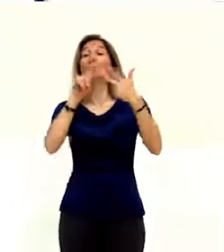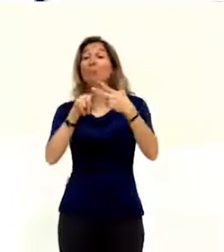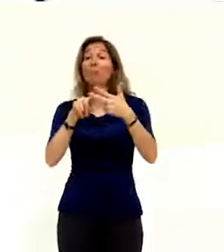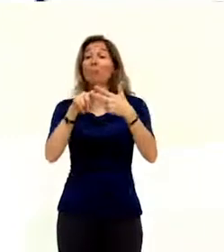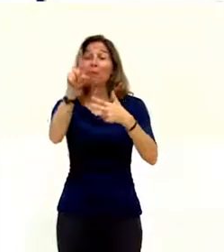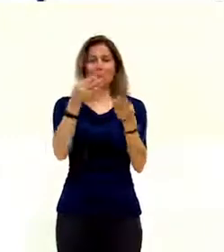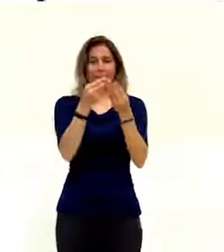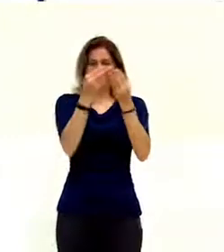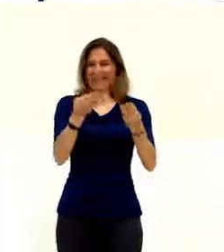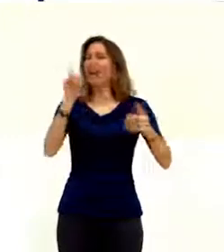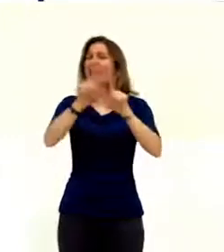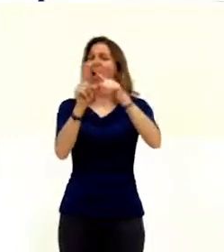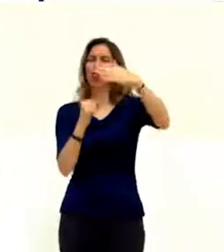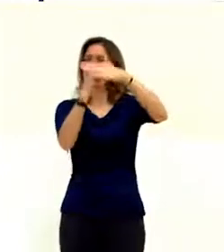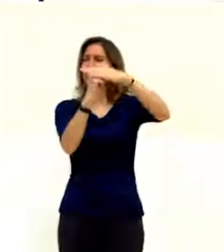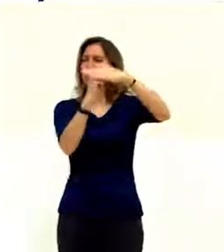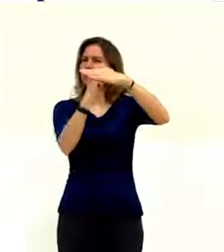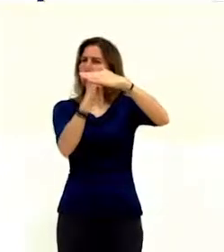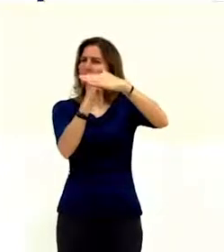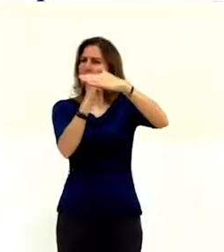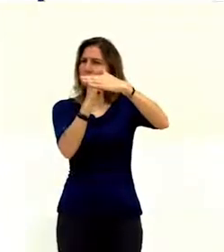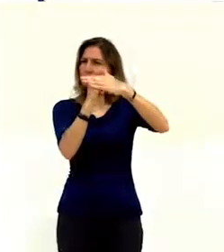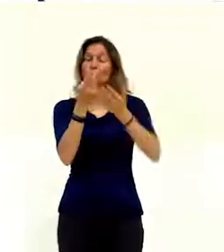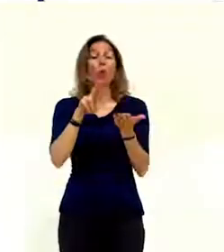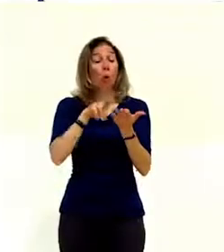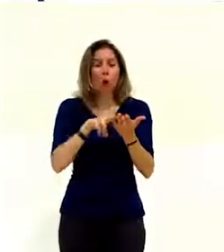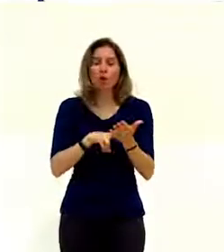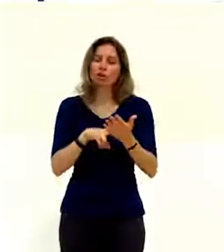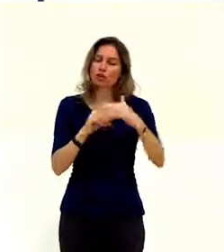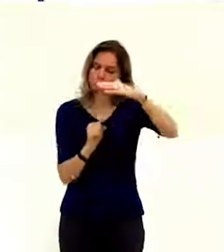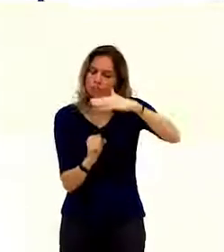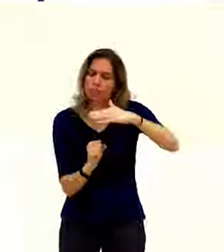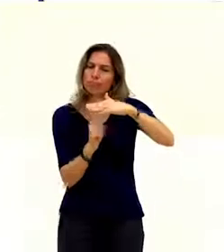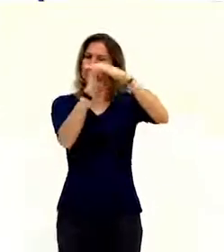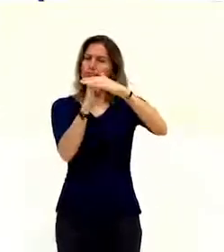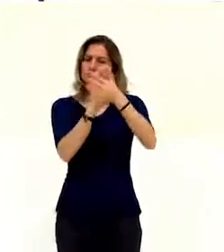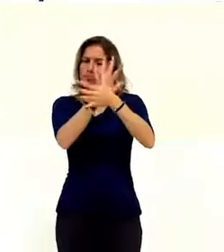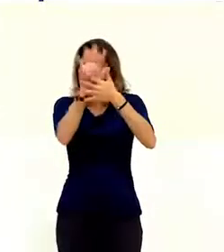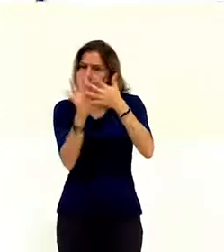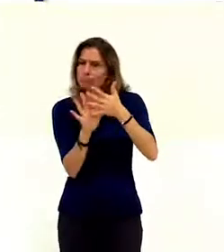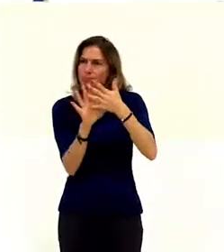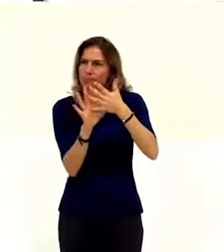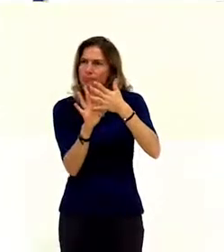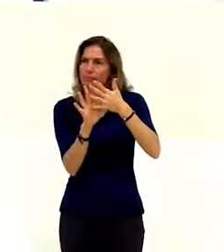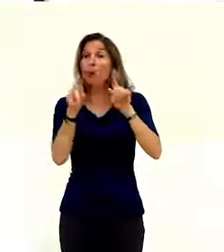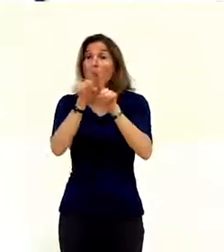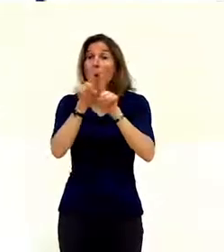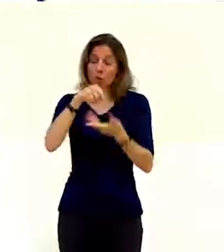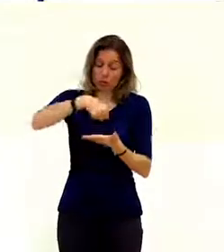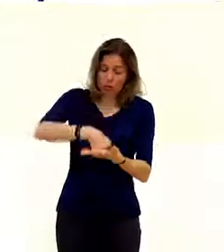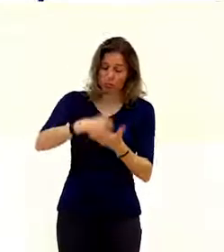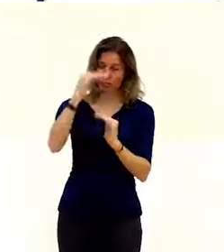a threshold in other words, a contract above a certain threshold. Below a certain